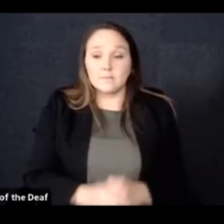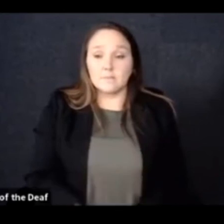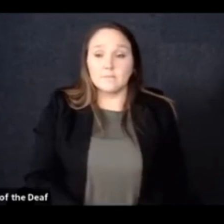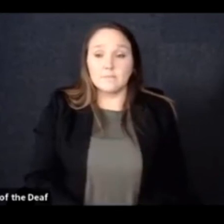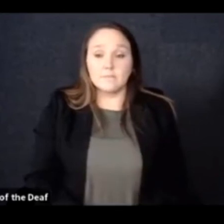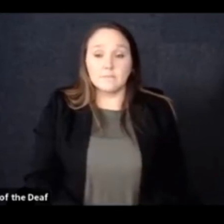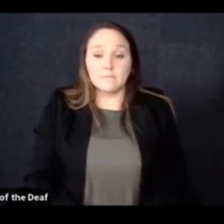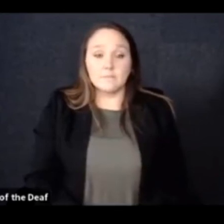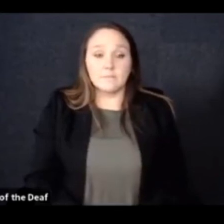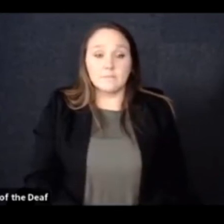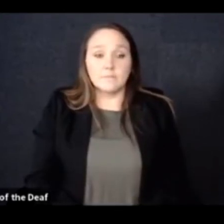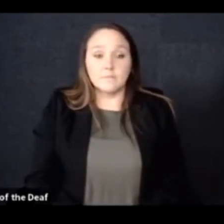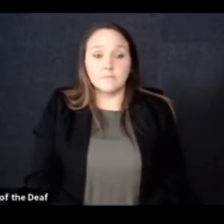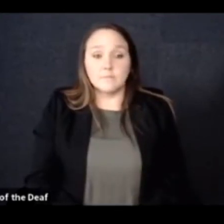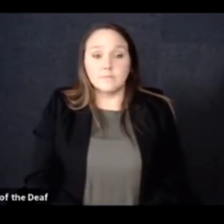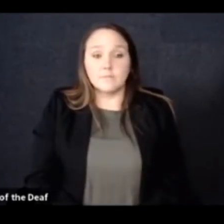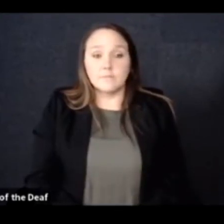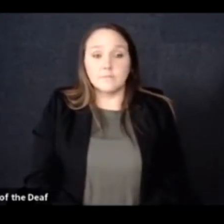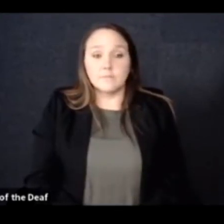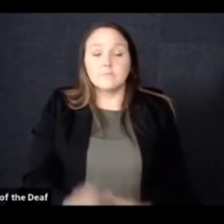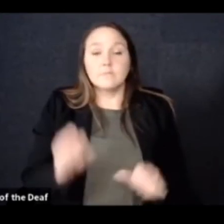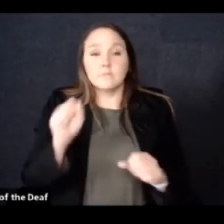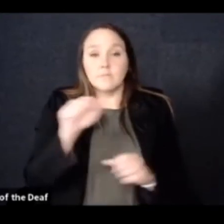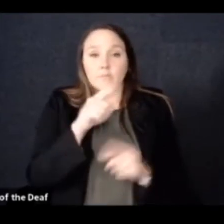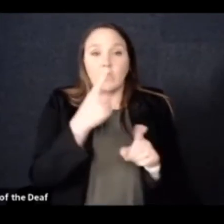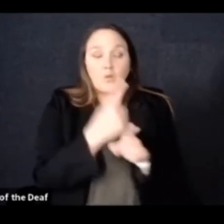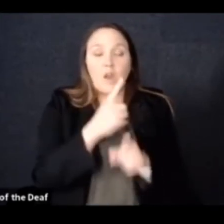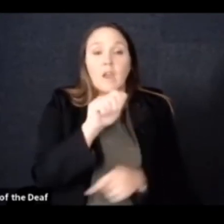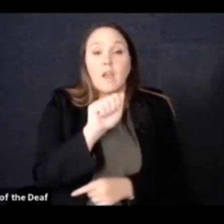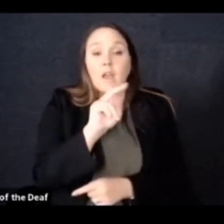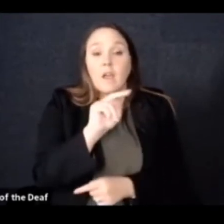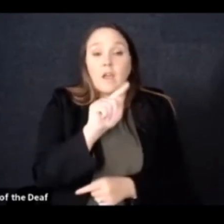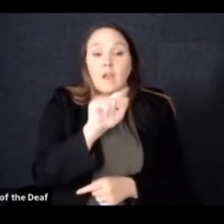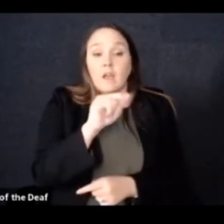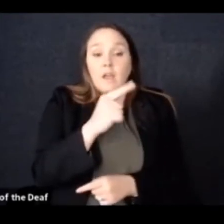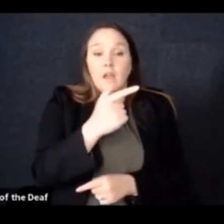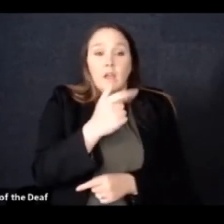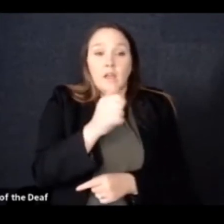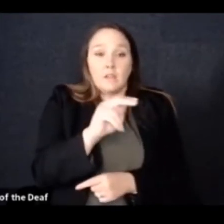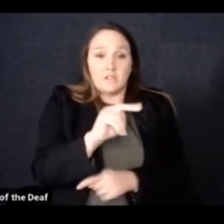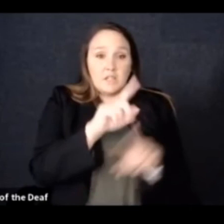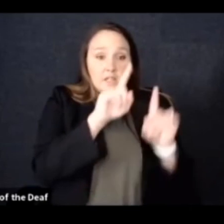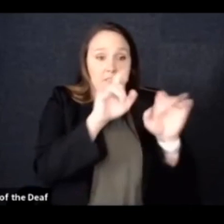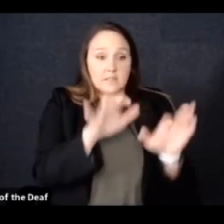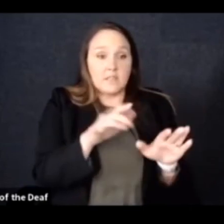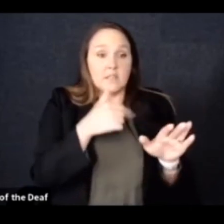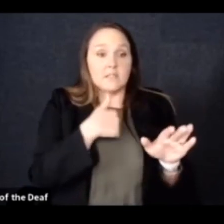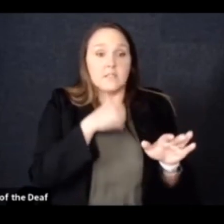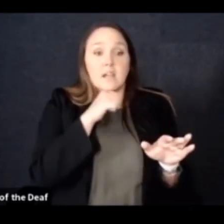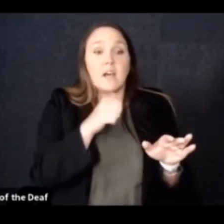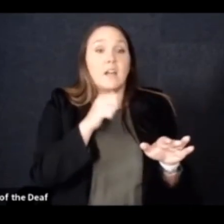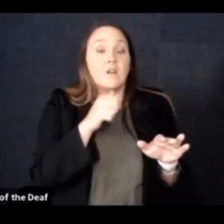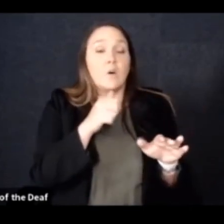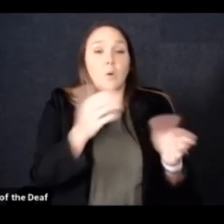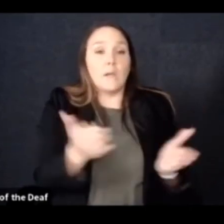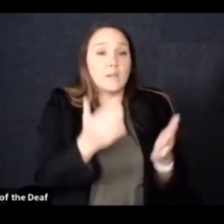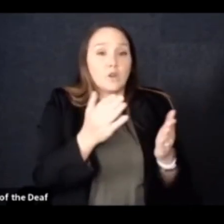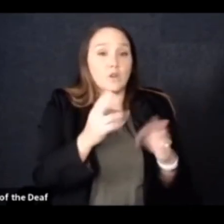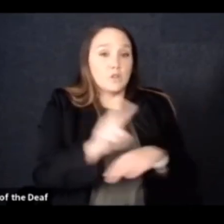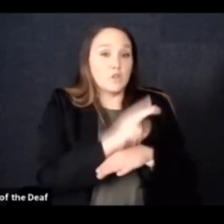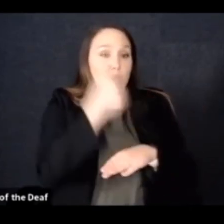That's more surveillance and then yeah, follow up with right. Antigen tests should, and I discourage them for the use of diagnosis, for the use